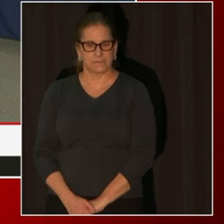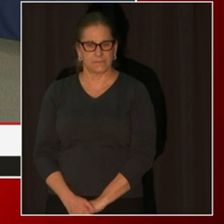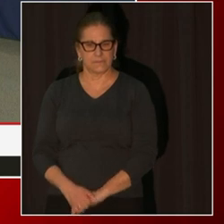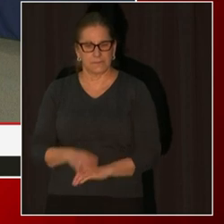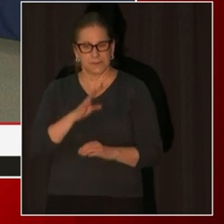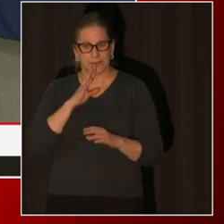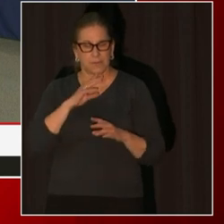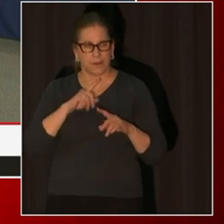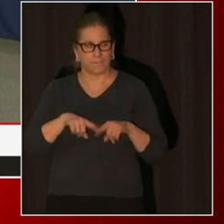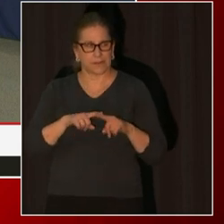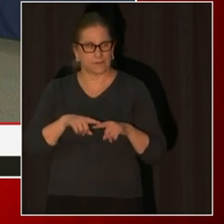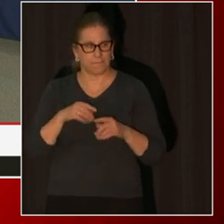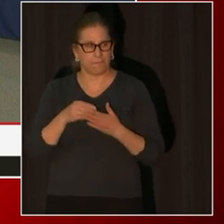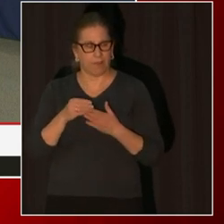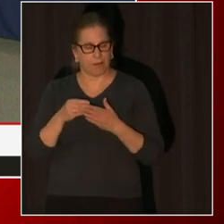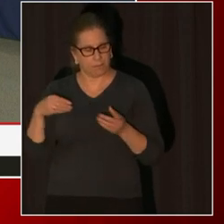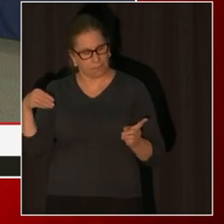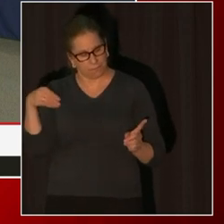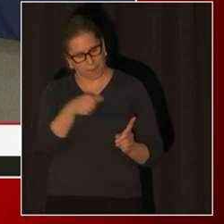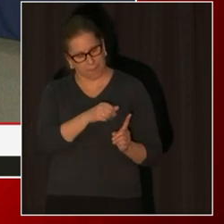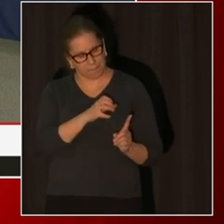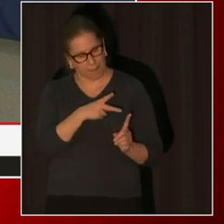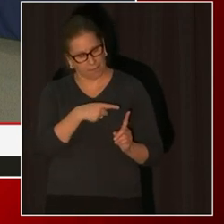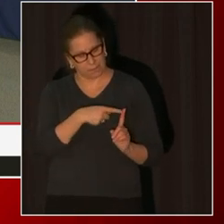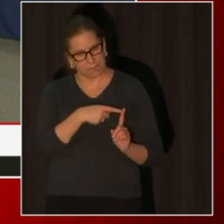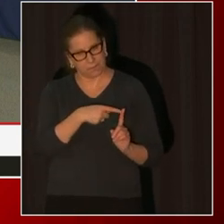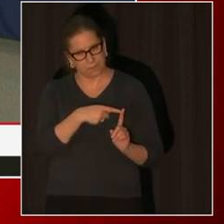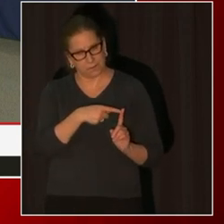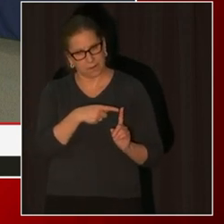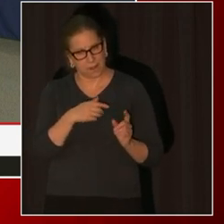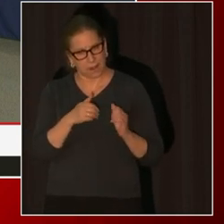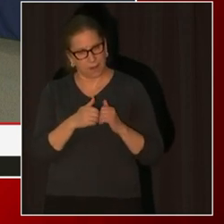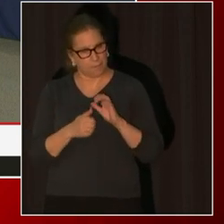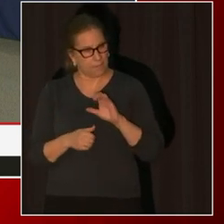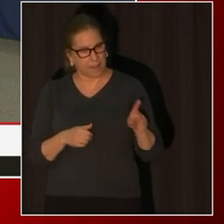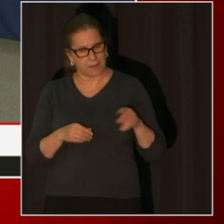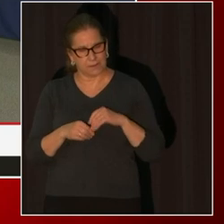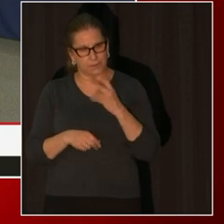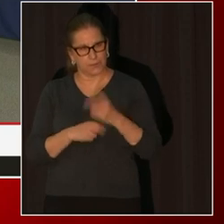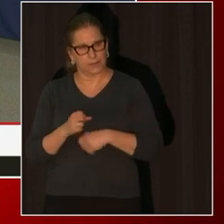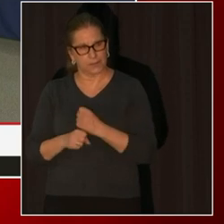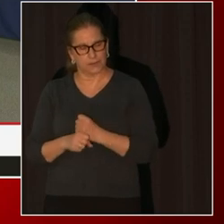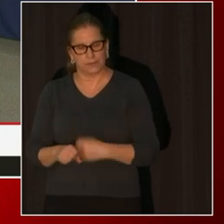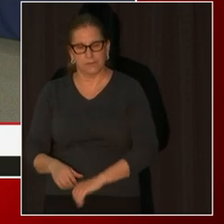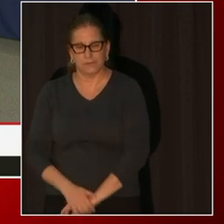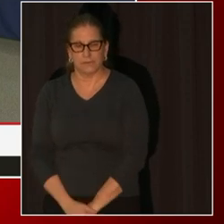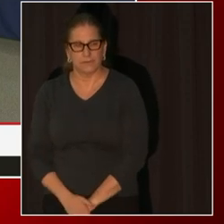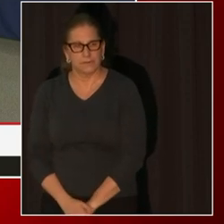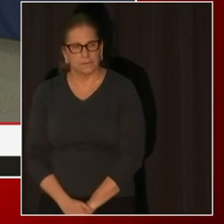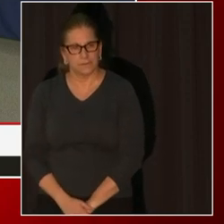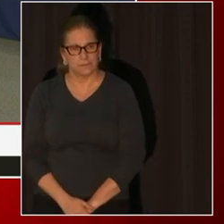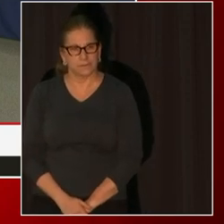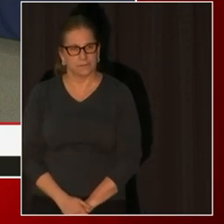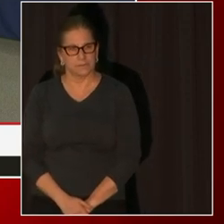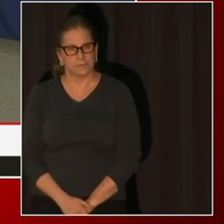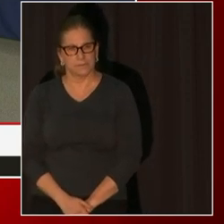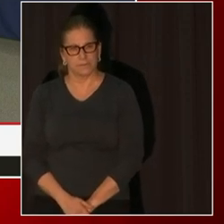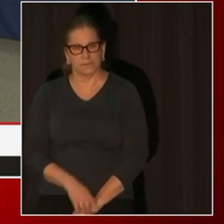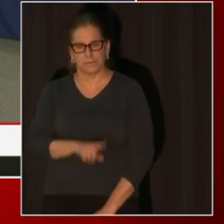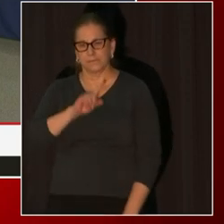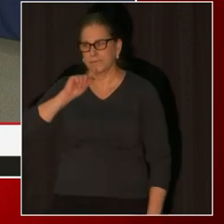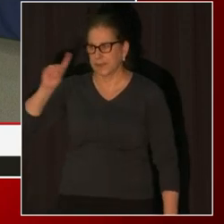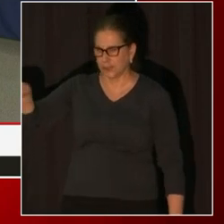was required in 2 years. The contingency reserve in the budget is paid at the end of, in the supplemental budget the mayor is doing it at the end of this fiscal